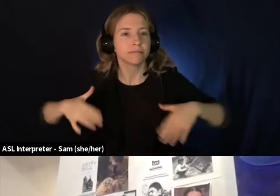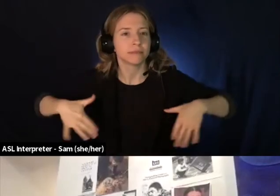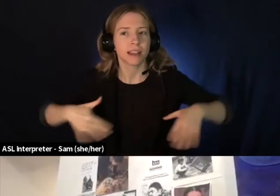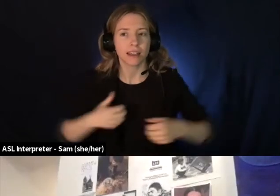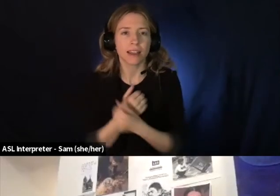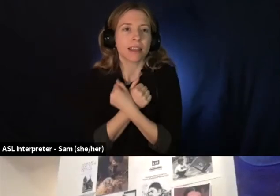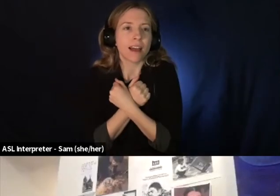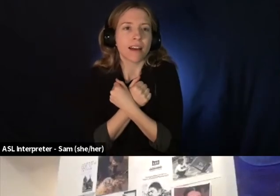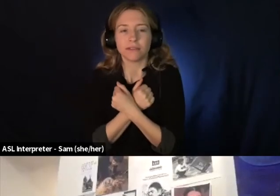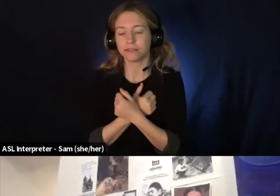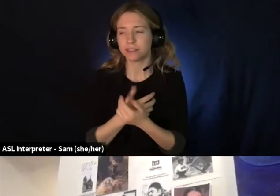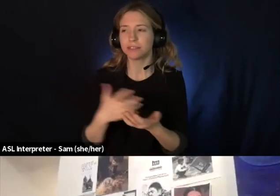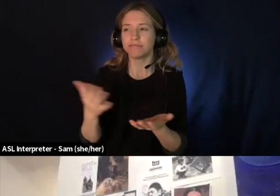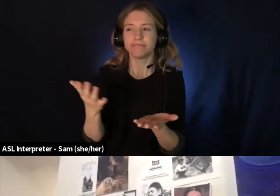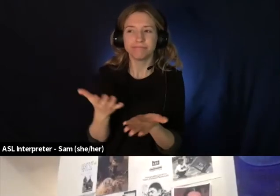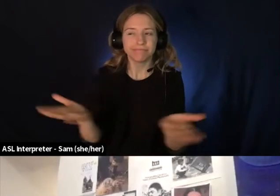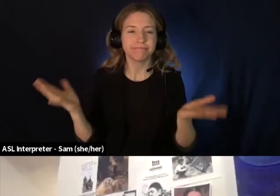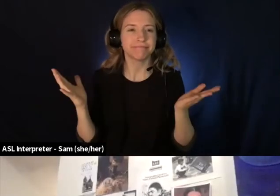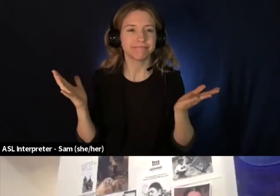Oh,